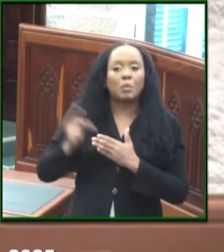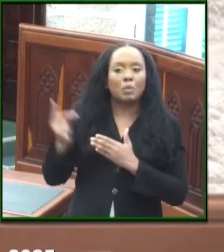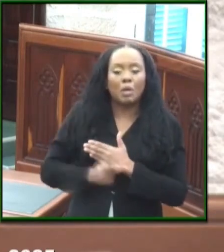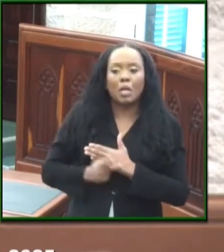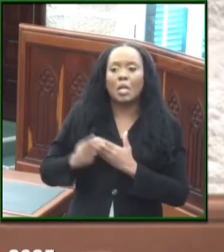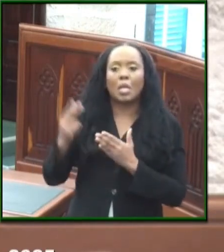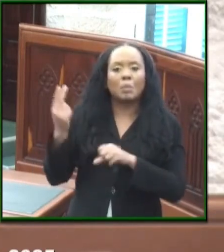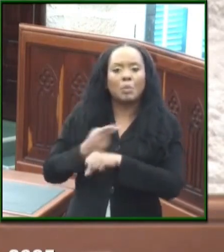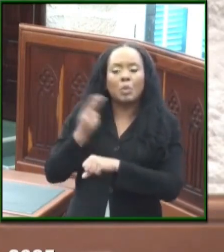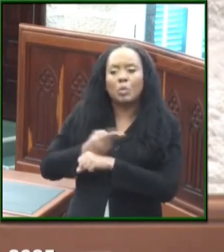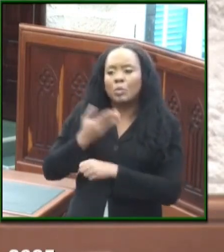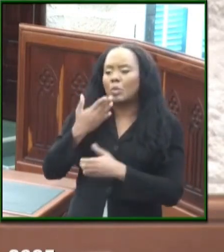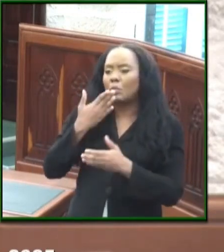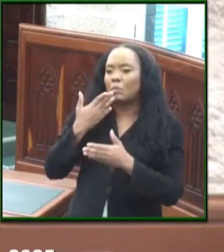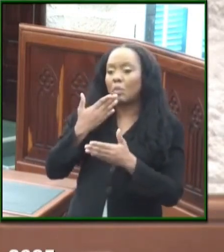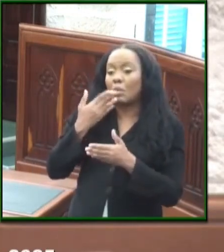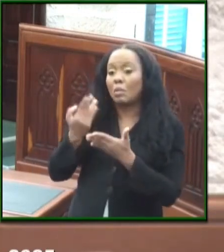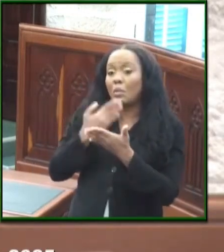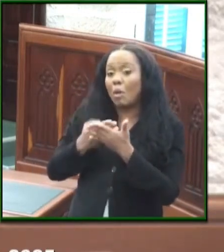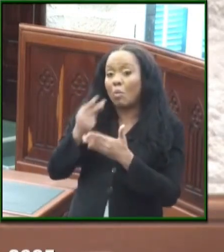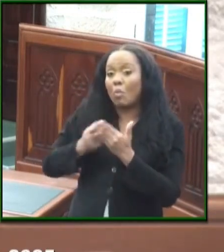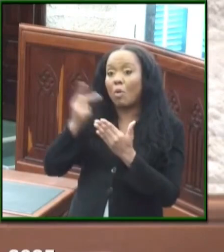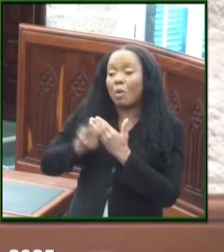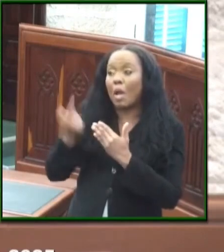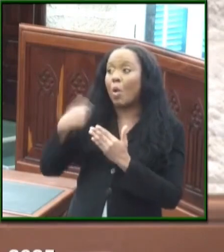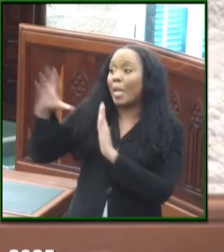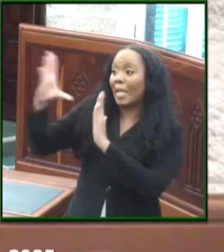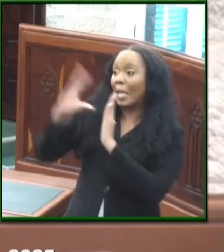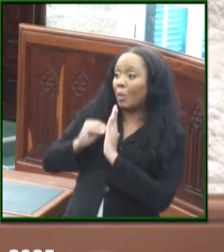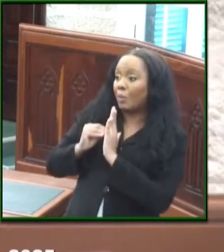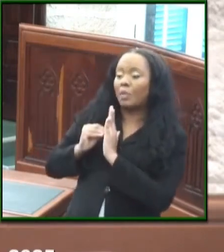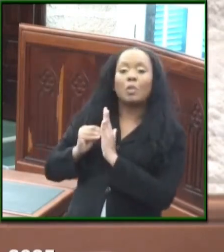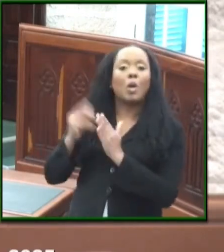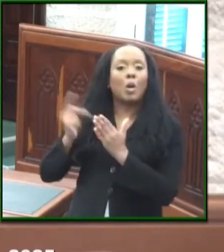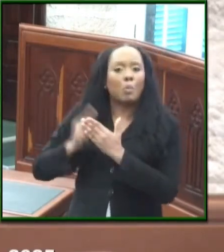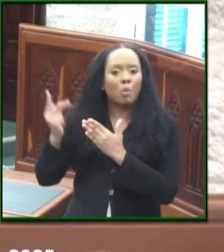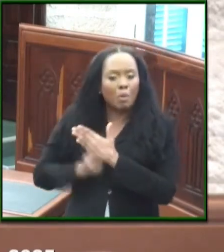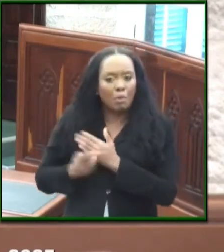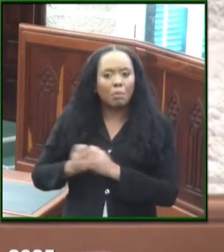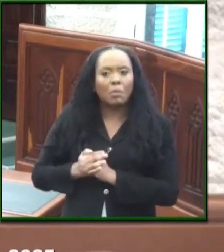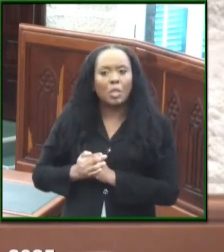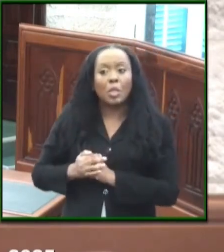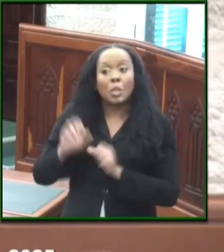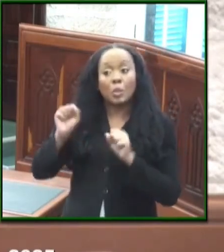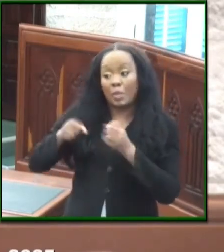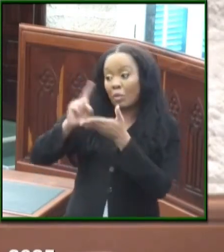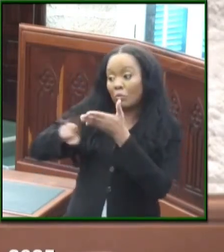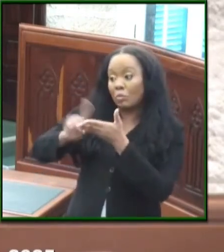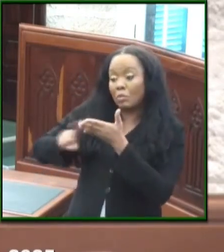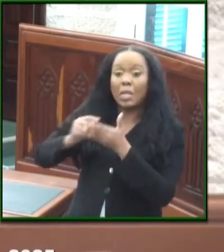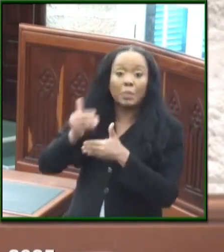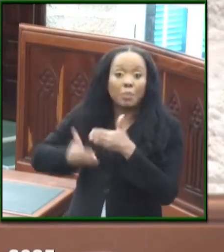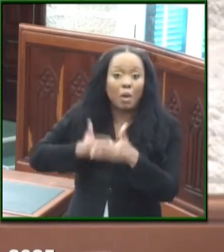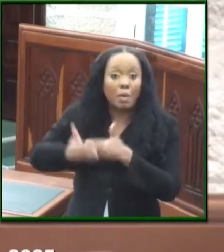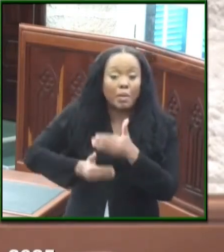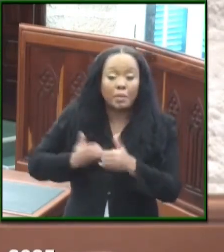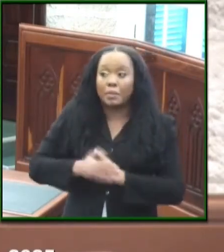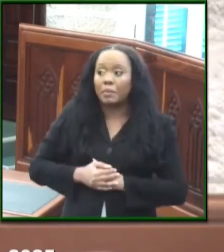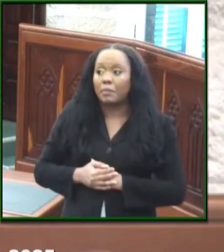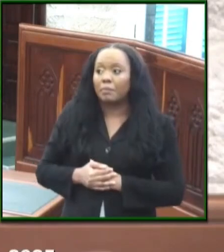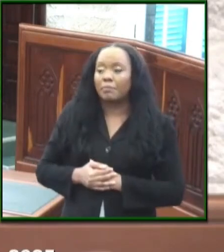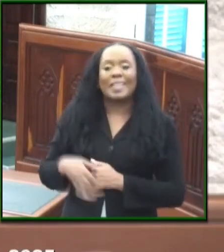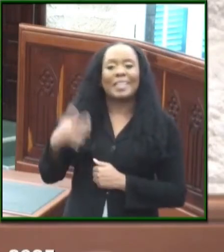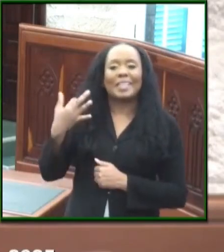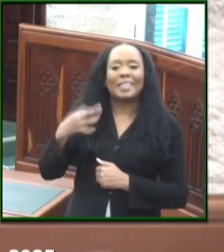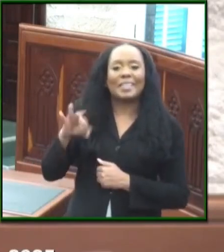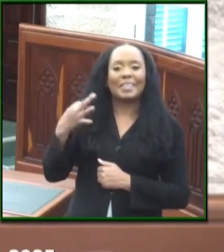we've been able to see the progress, and people could go and check the progress for themselves. I would like to say as far back as the 1990s, I have said that the late